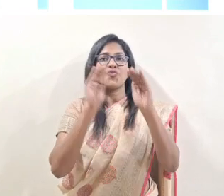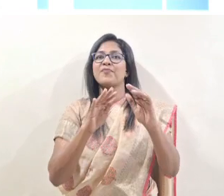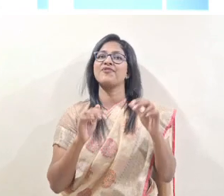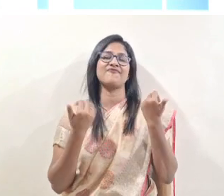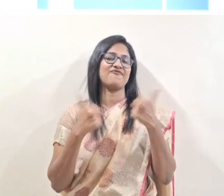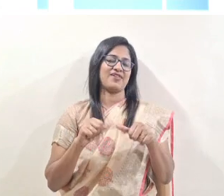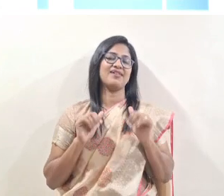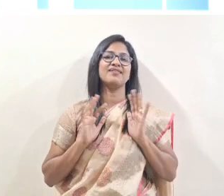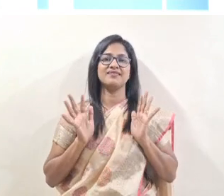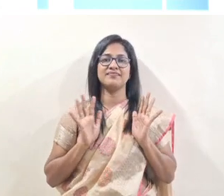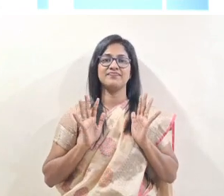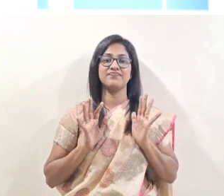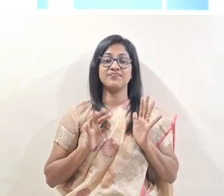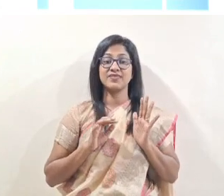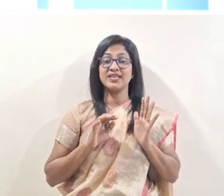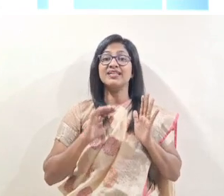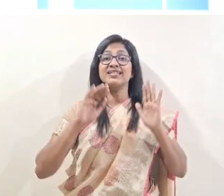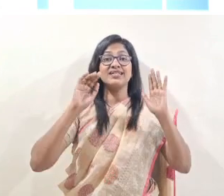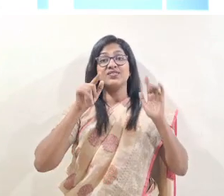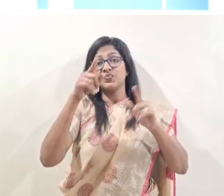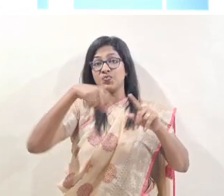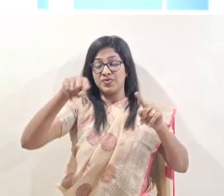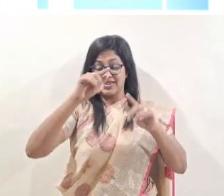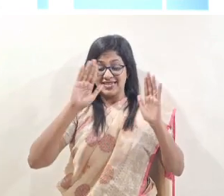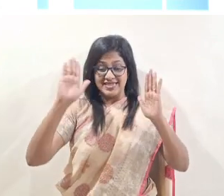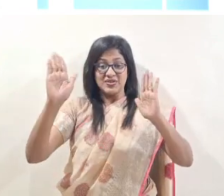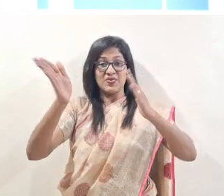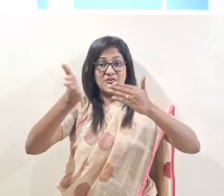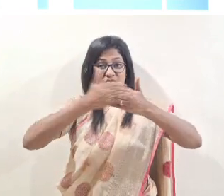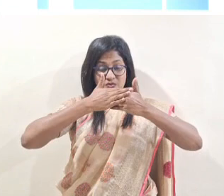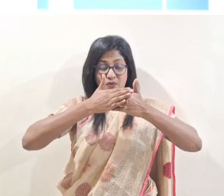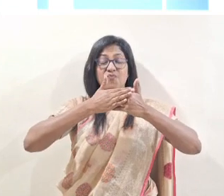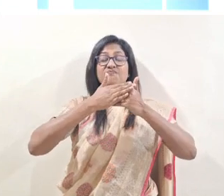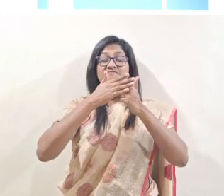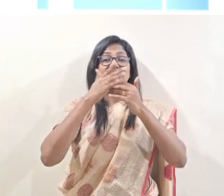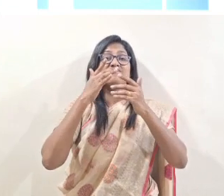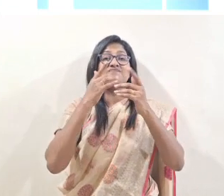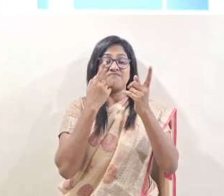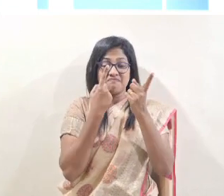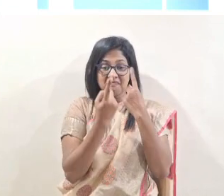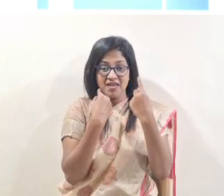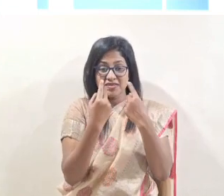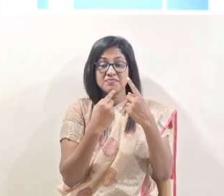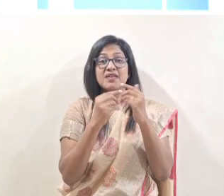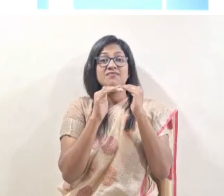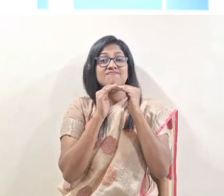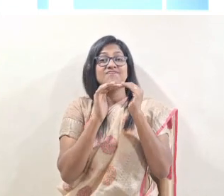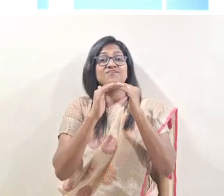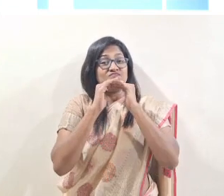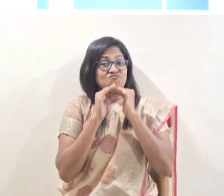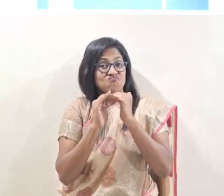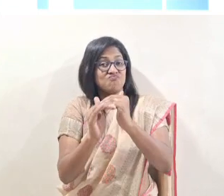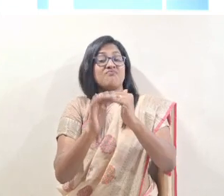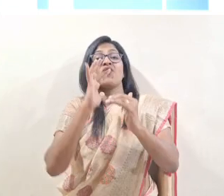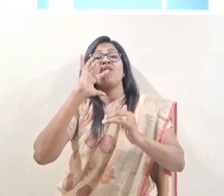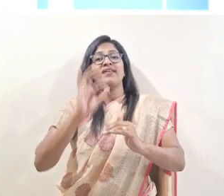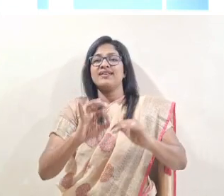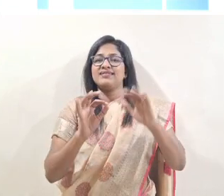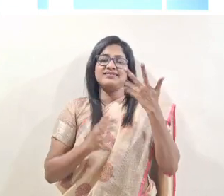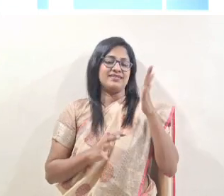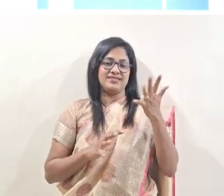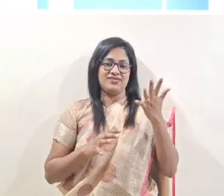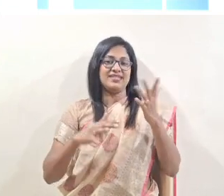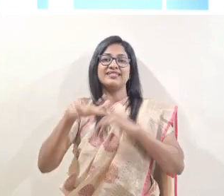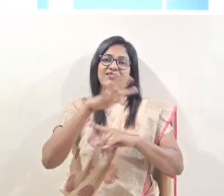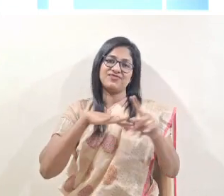So the closed network assessment is no longer sustainable, no longer realistic. So this is the scenario we are